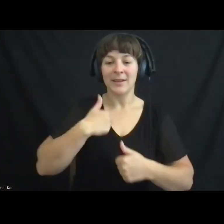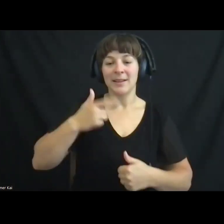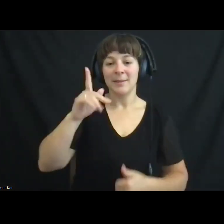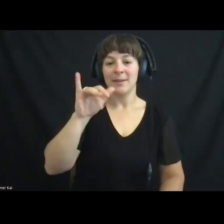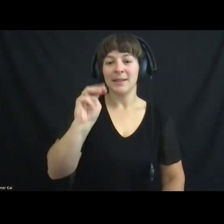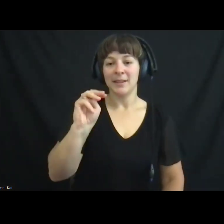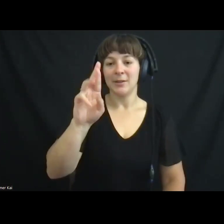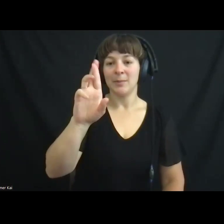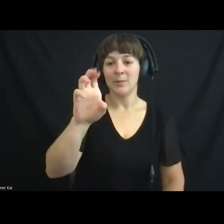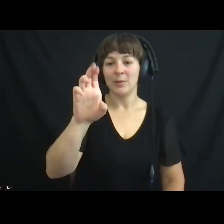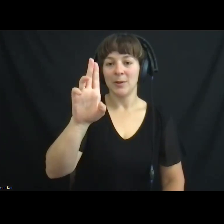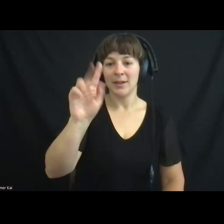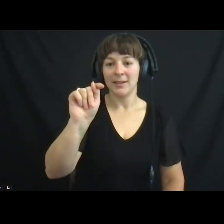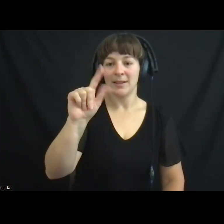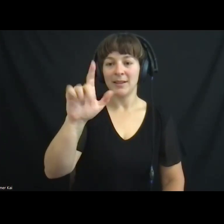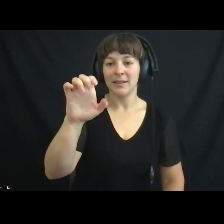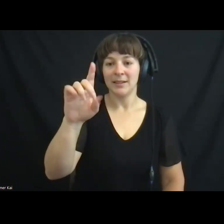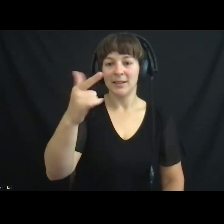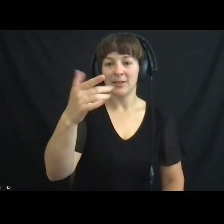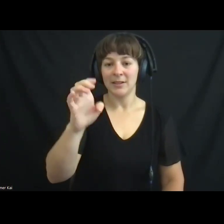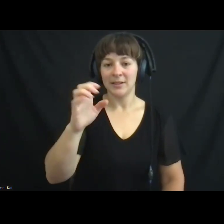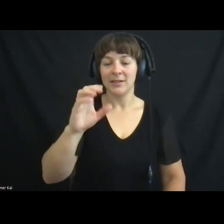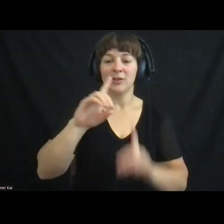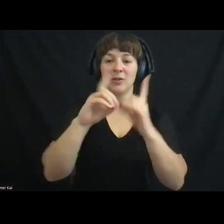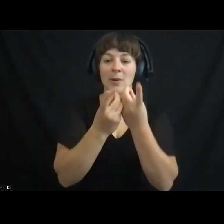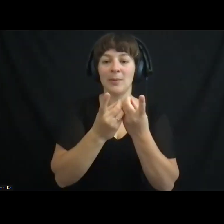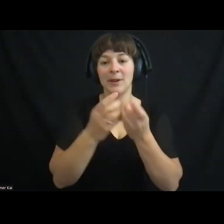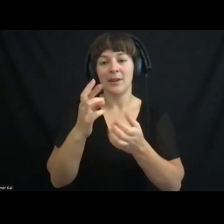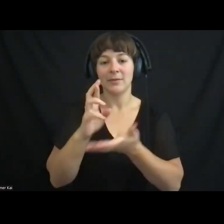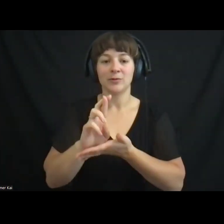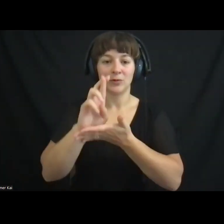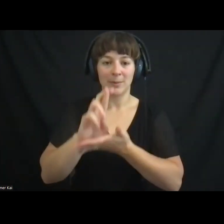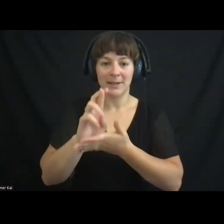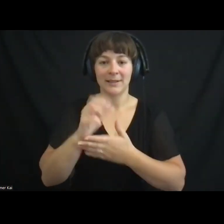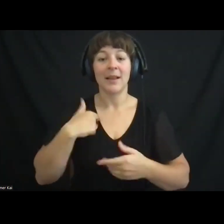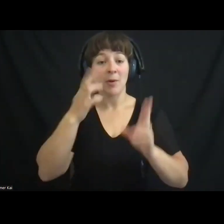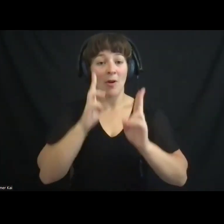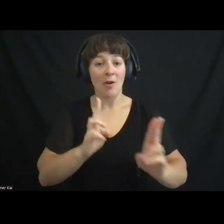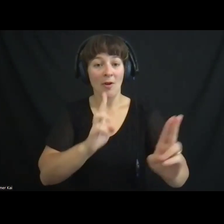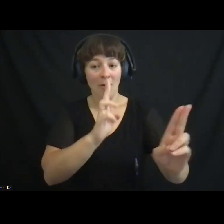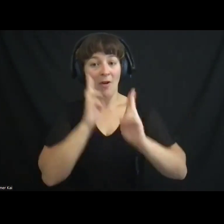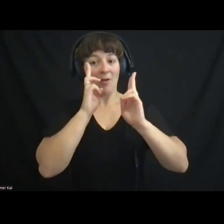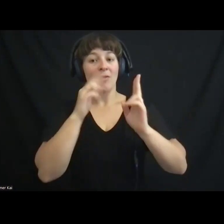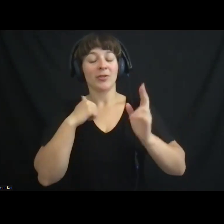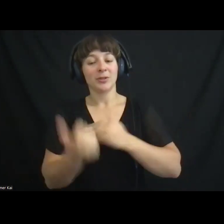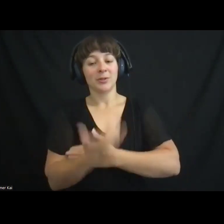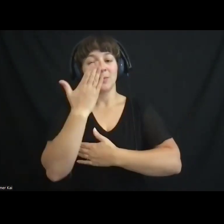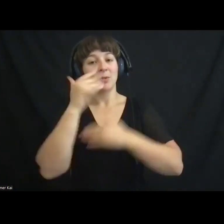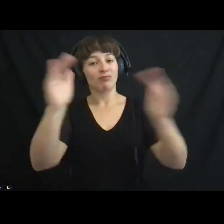the director here at the Department of Rehabilitation, and I'm honored this morning to welcome you all